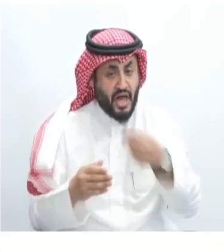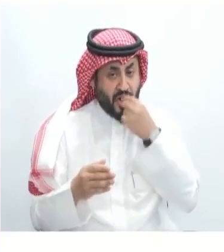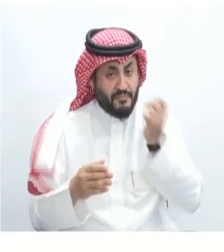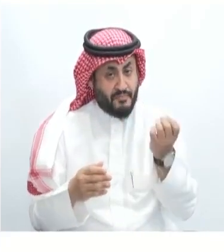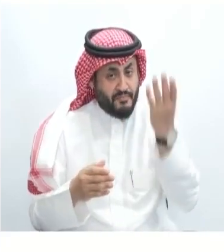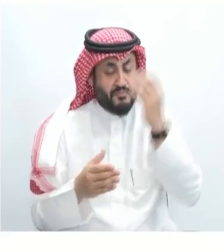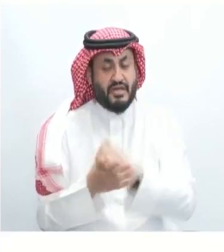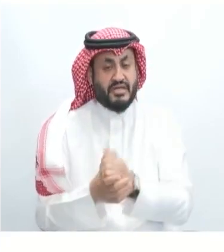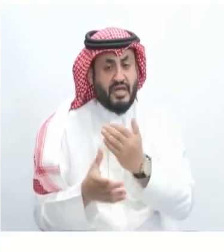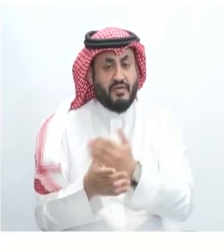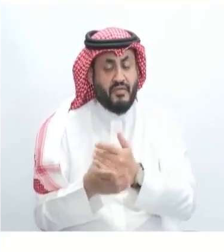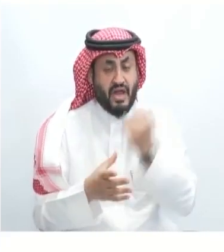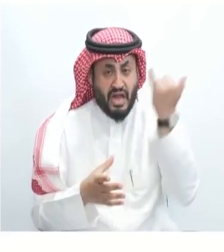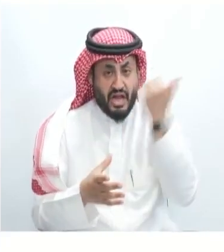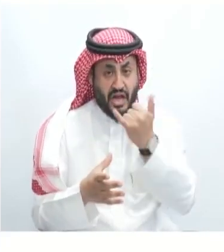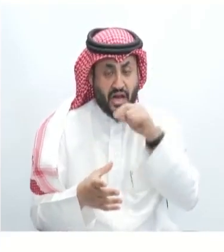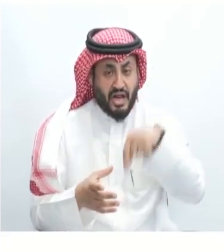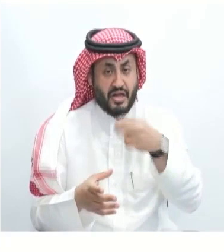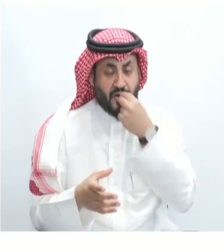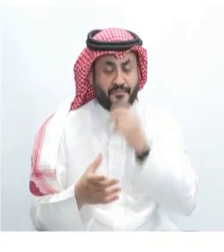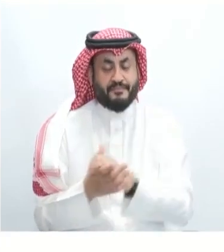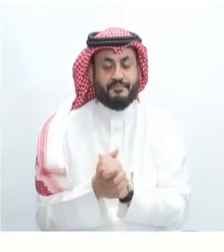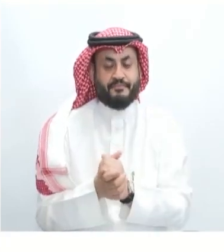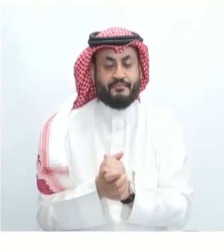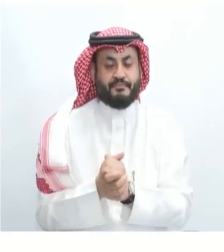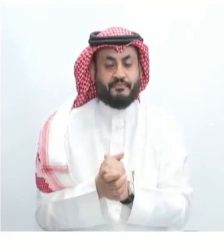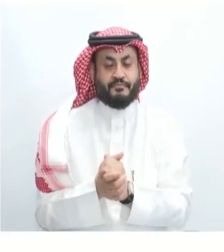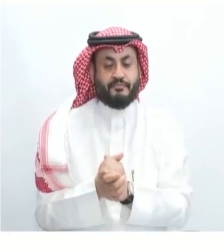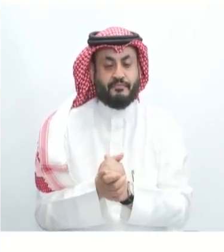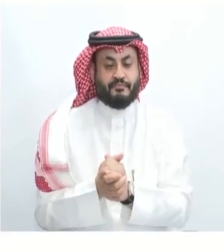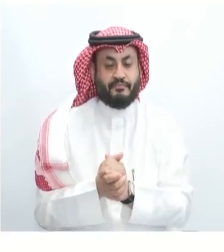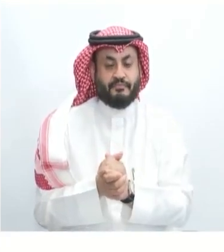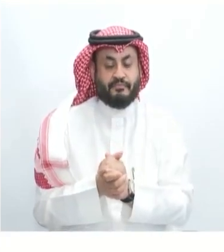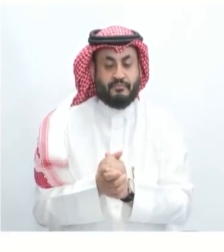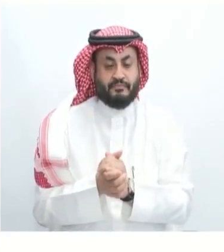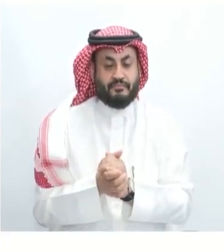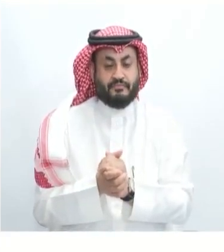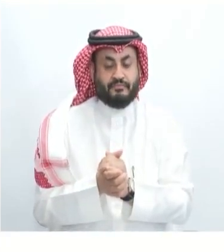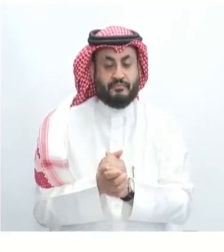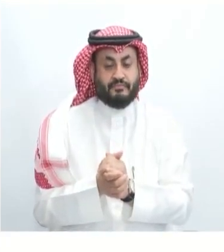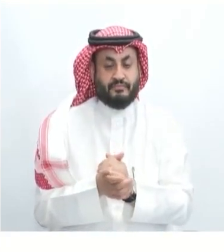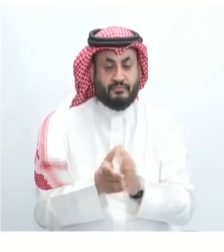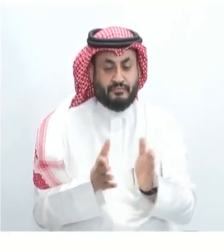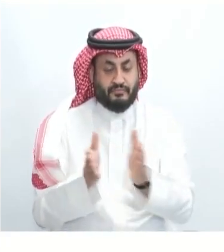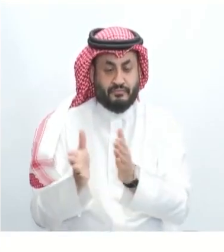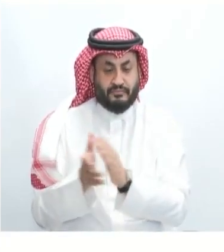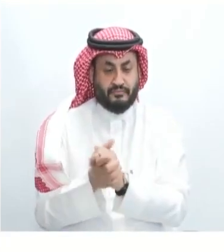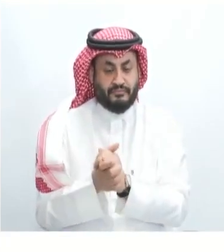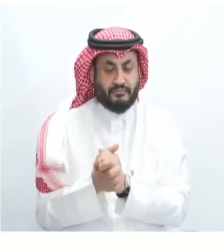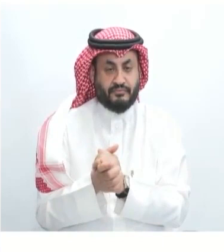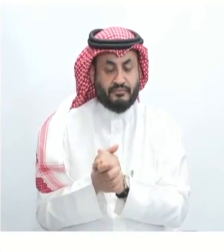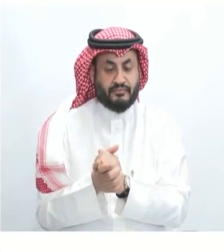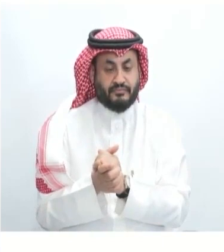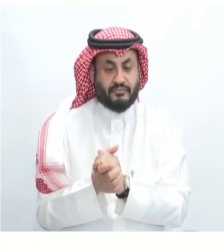breakfast because breakfast is an important meal. So after reading the good things and bad